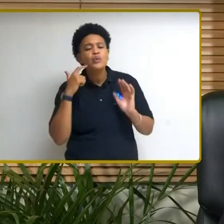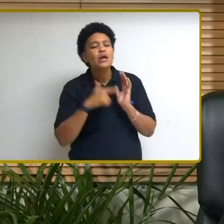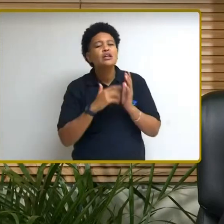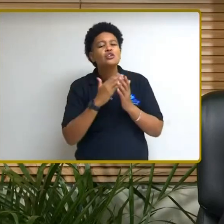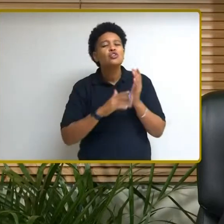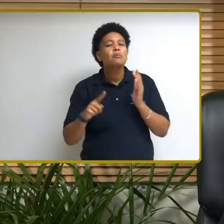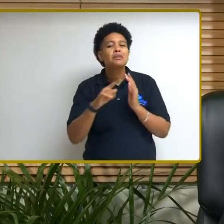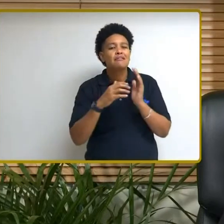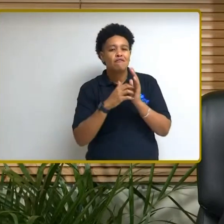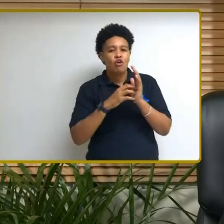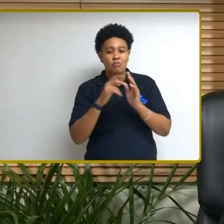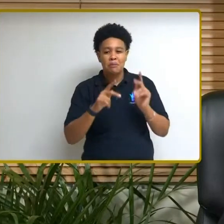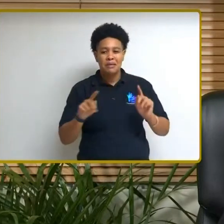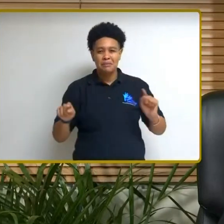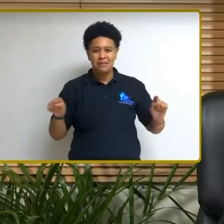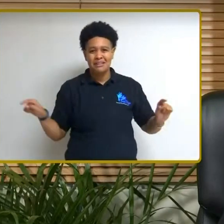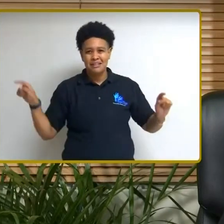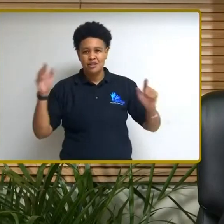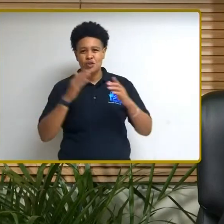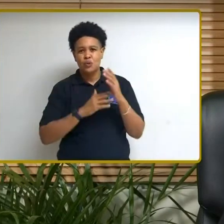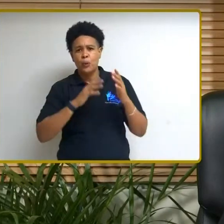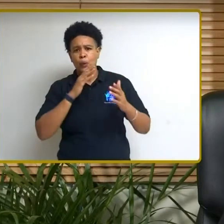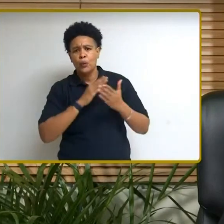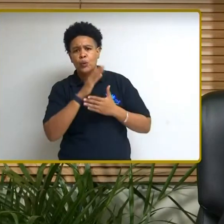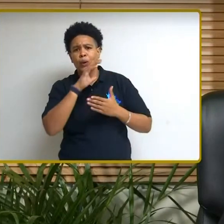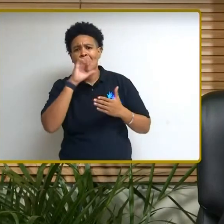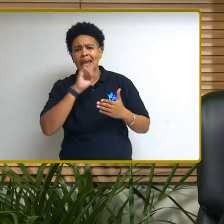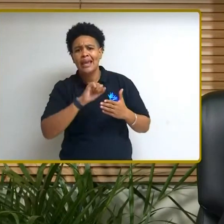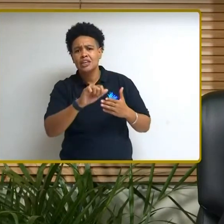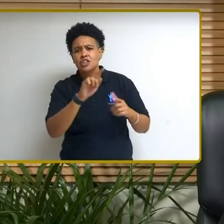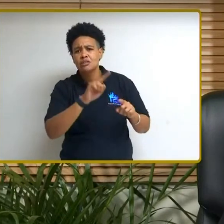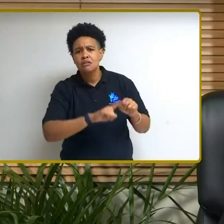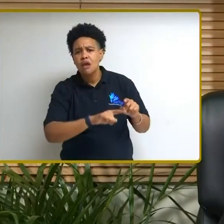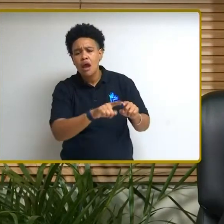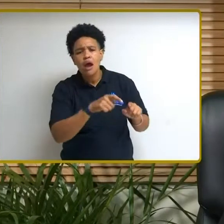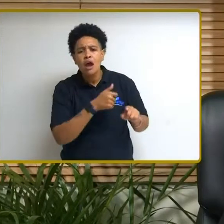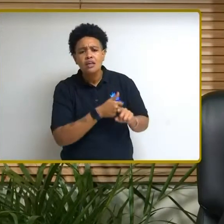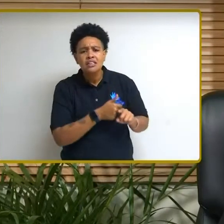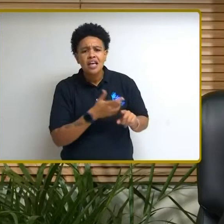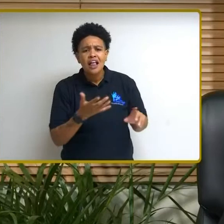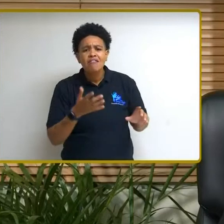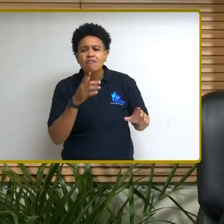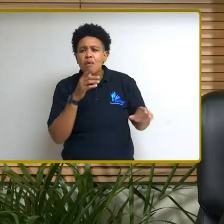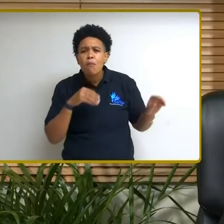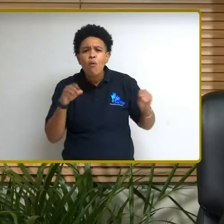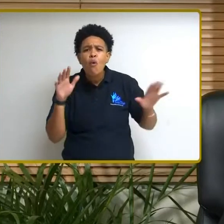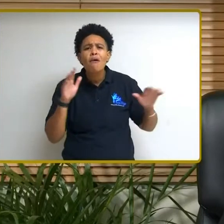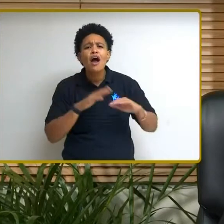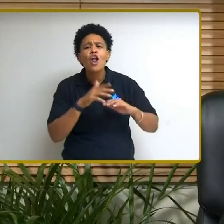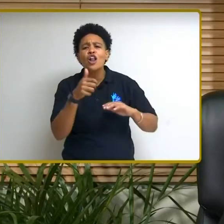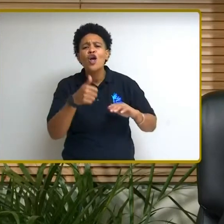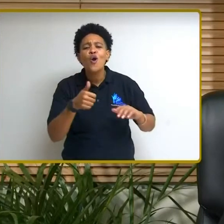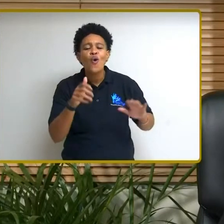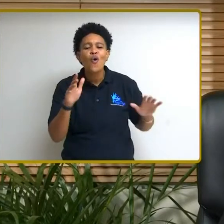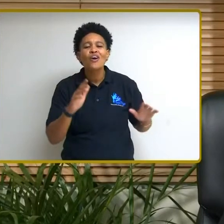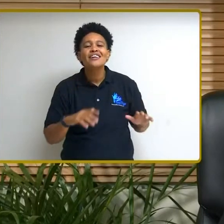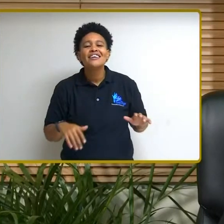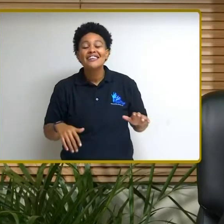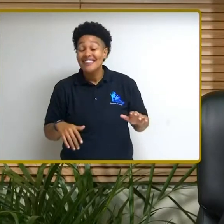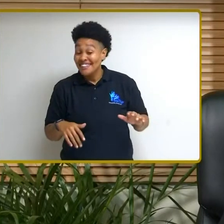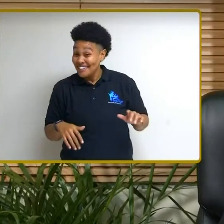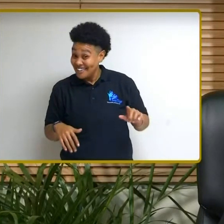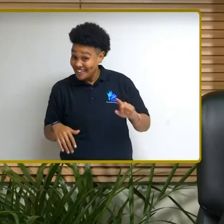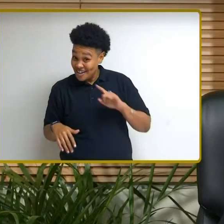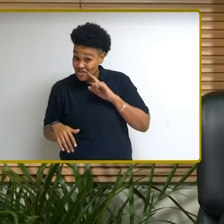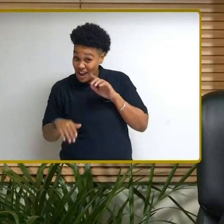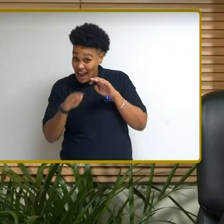these vulnerable individuals, by virtue of age, are not as mobile on their own. There is